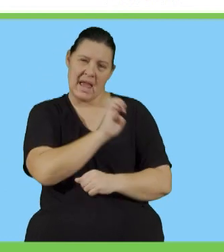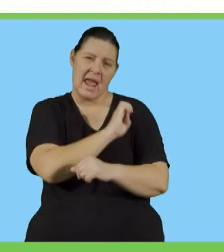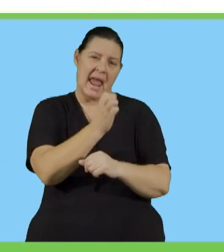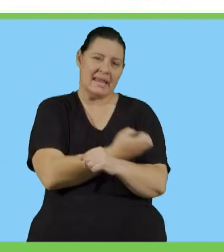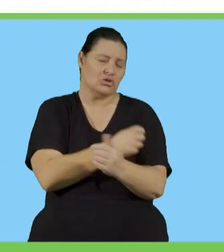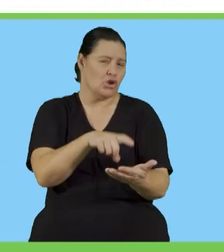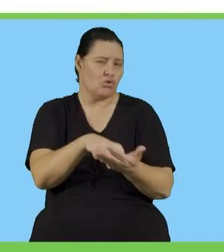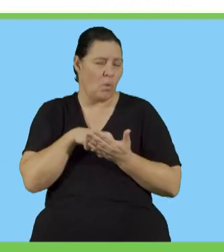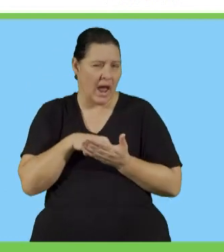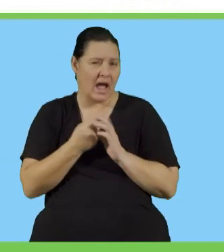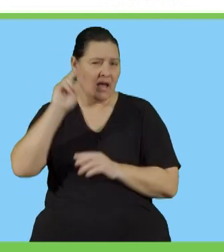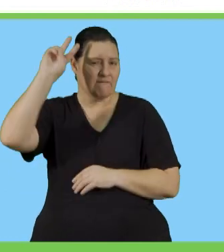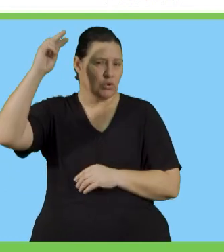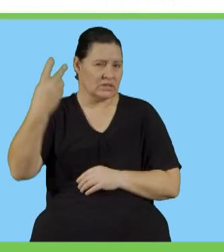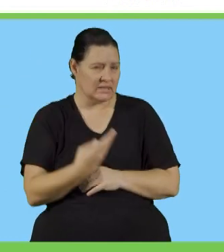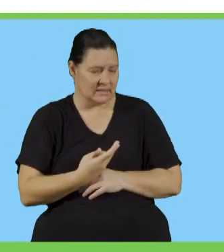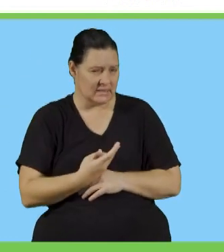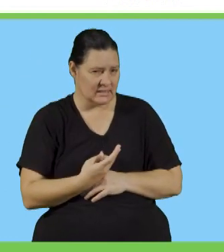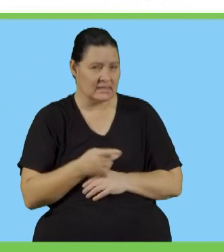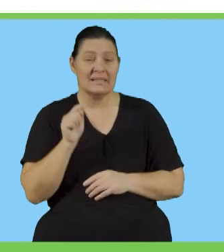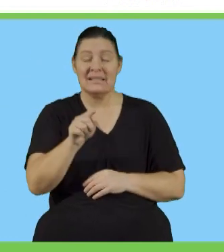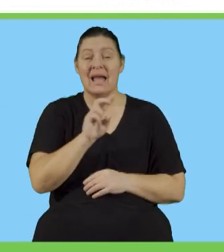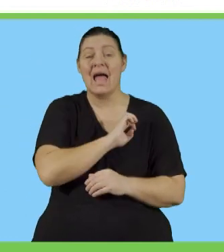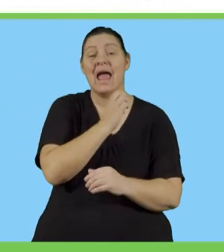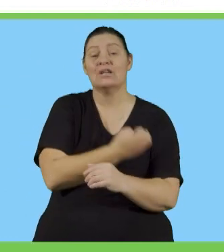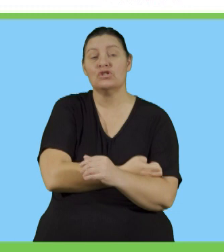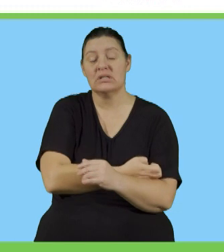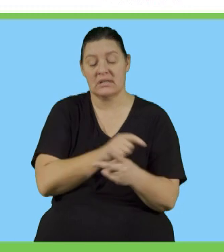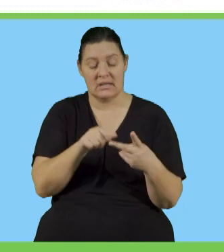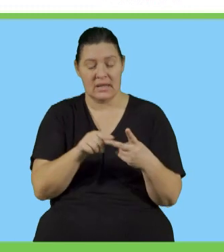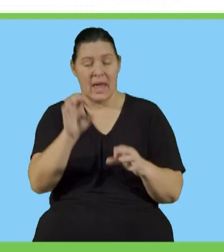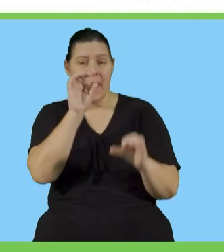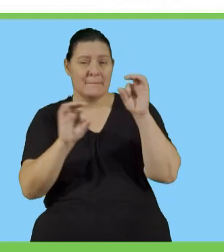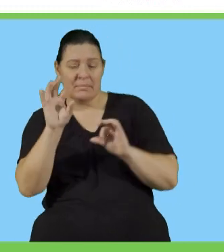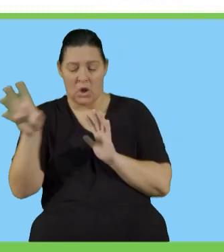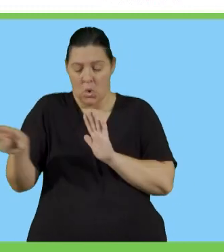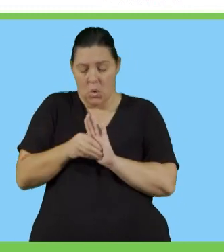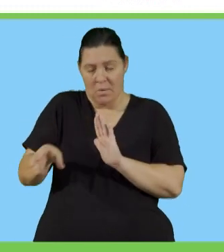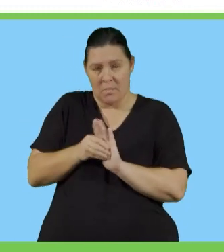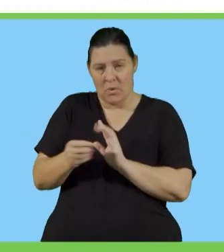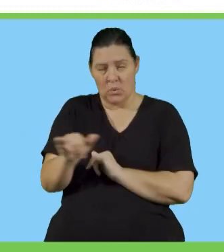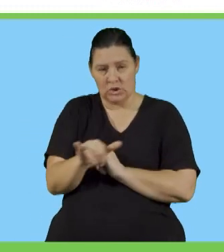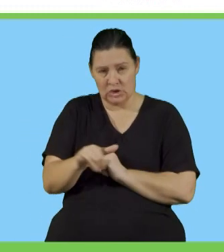is required during photosynthesis, and that energy, which pigment absorbs it.